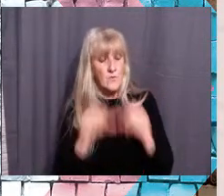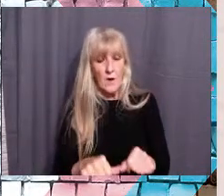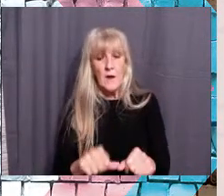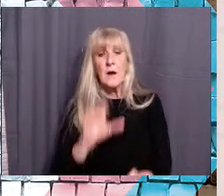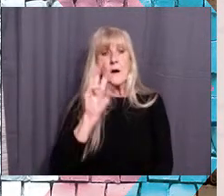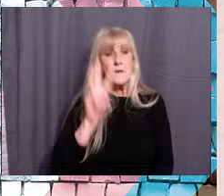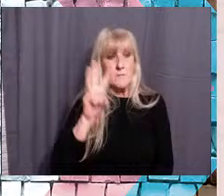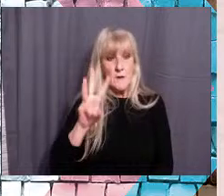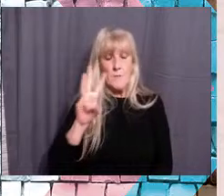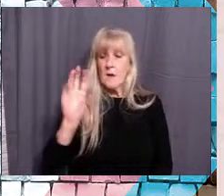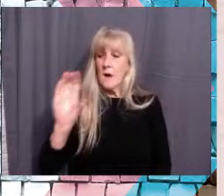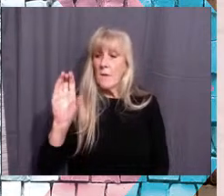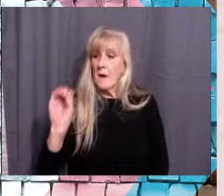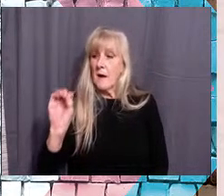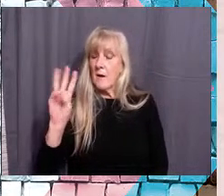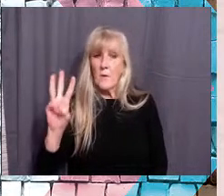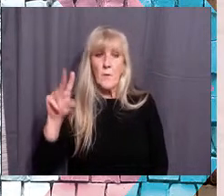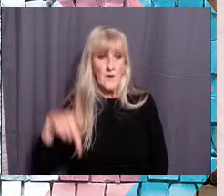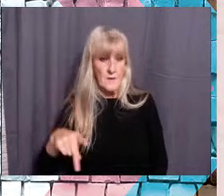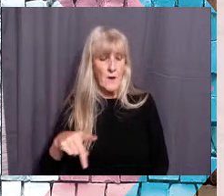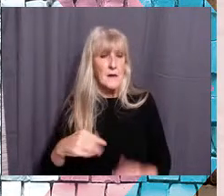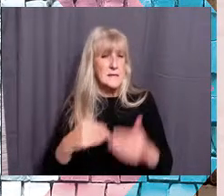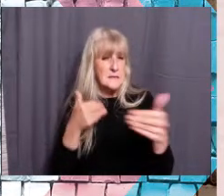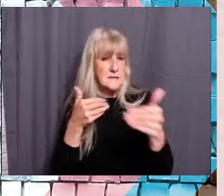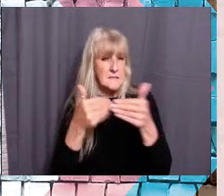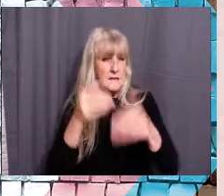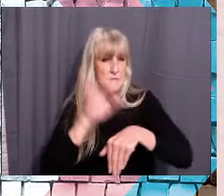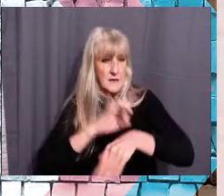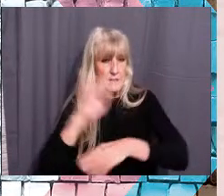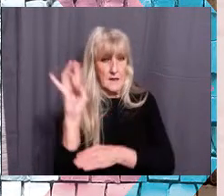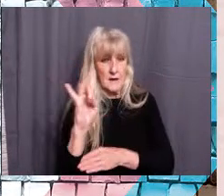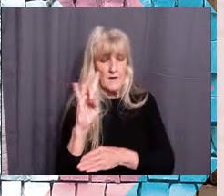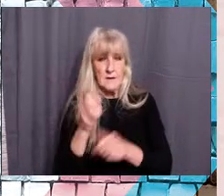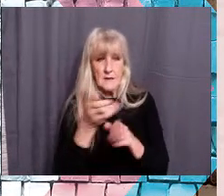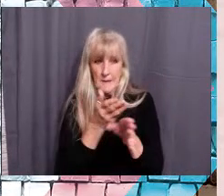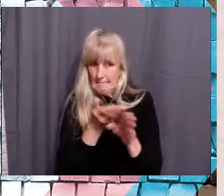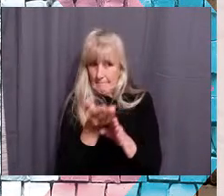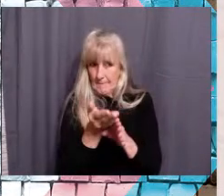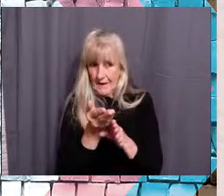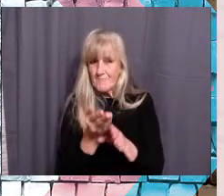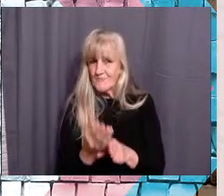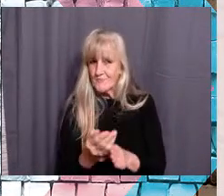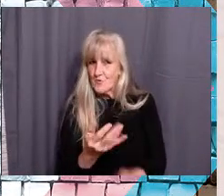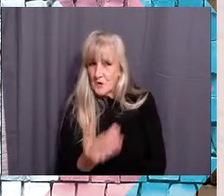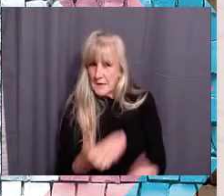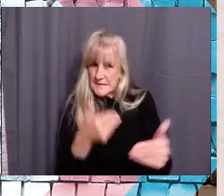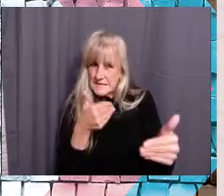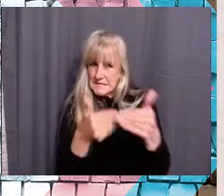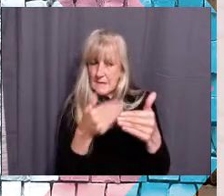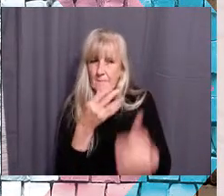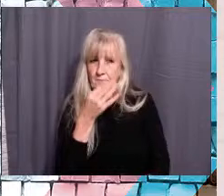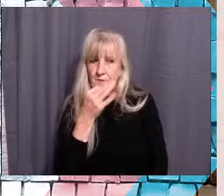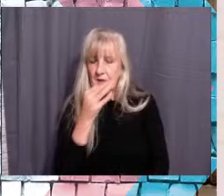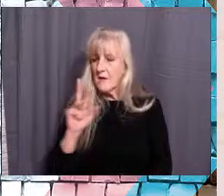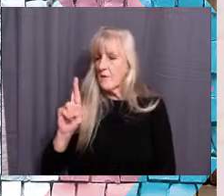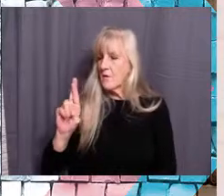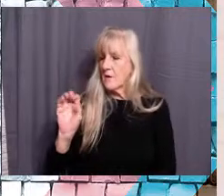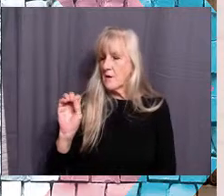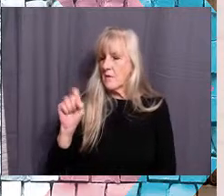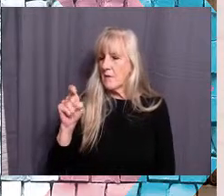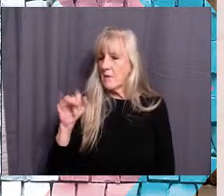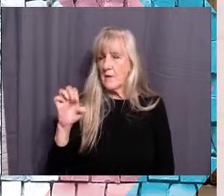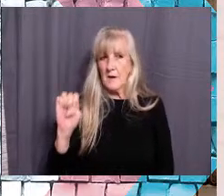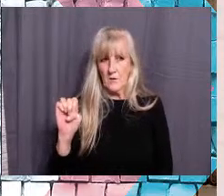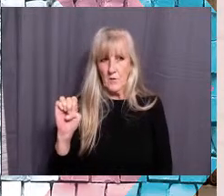www.comeoutwithpride.com. The main event is coming up at 8 o'clock, everyone. So coming up, the headliners are Roxy Andrews from